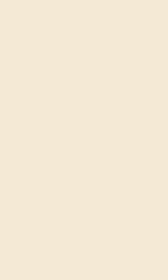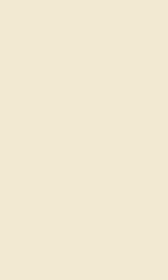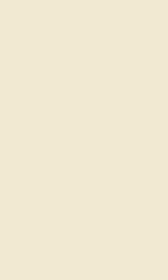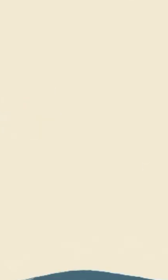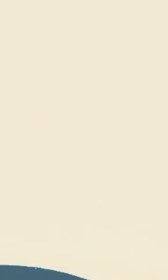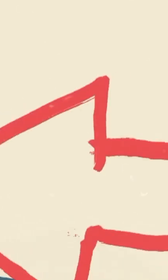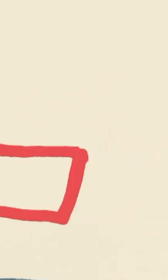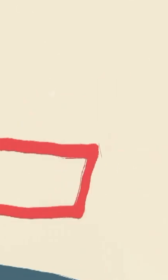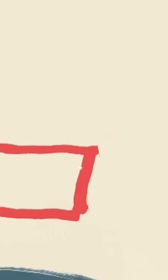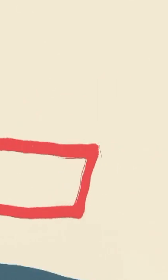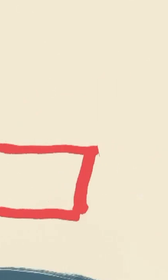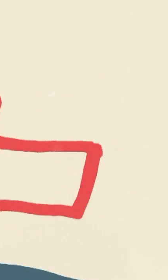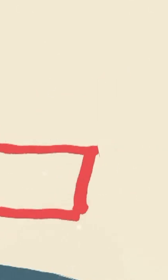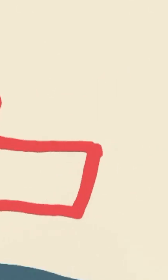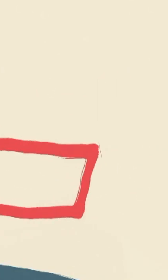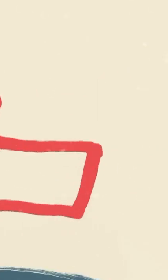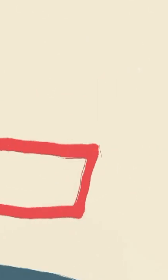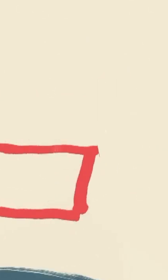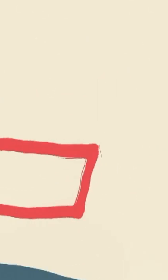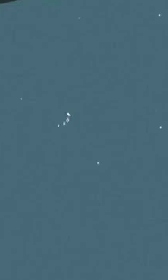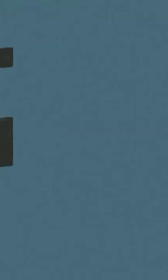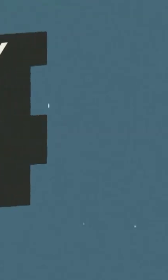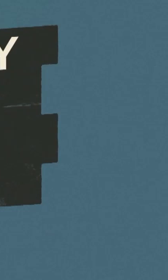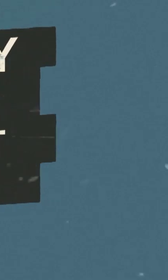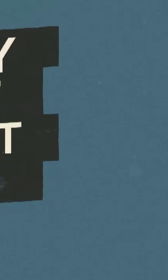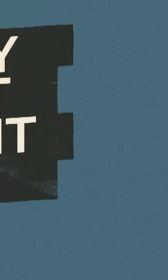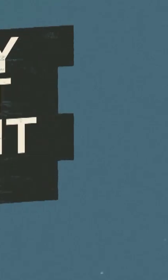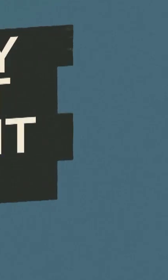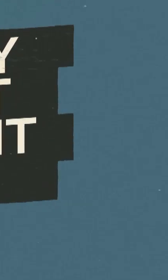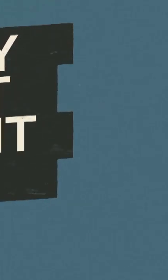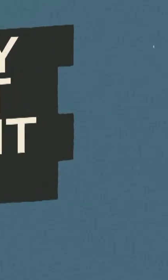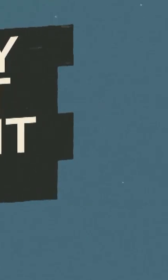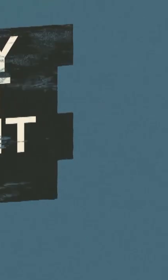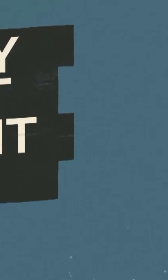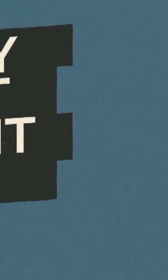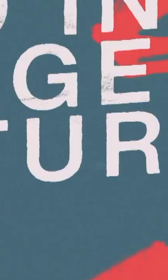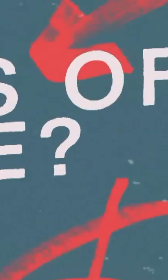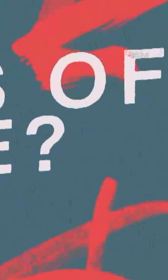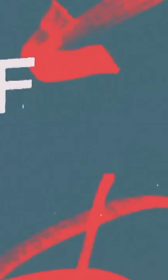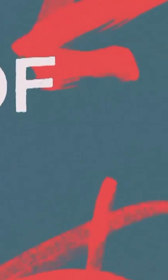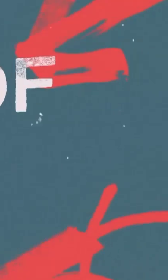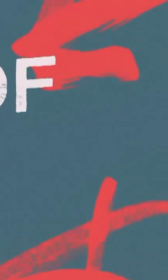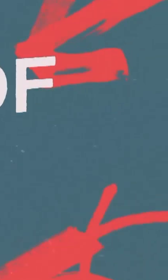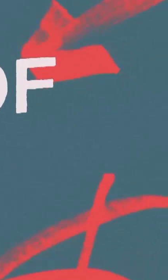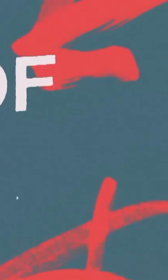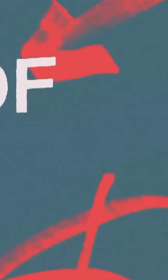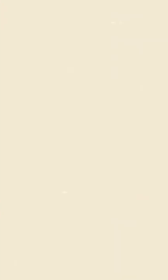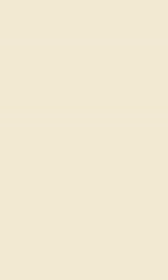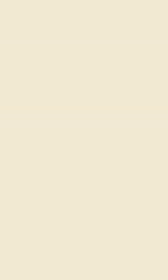Ever read the Bible and felt like you just didn't fit? Like your story didn't connect with the ancient ones found in pages of